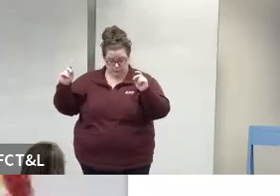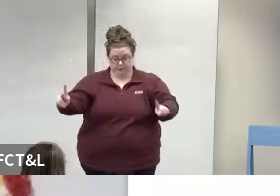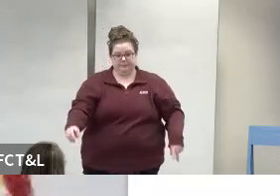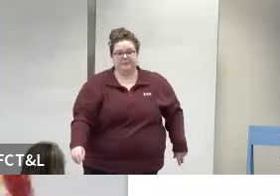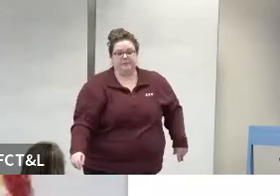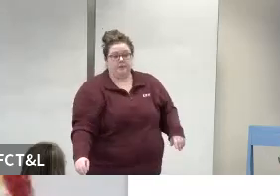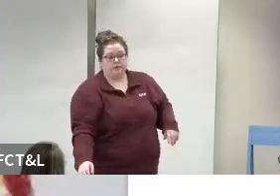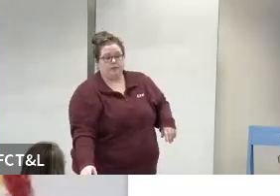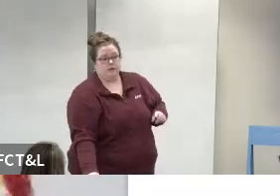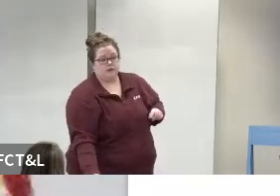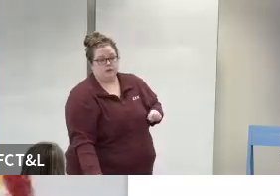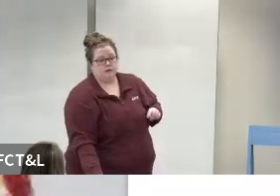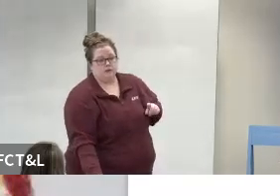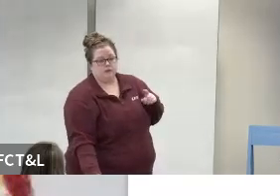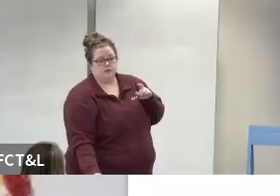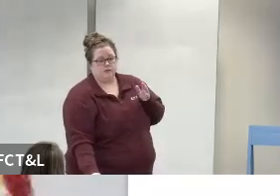All righty.